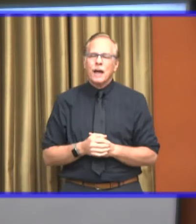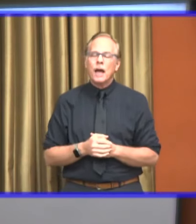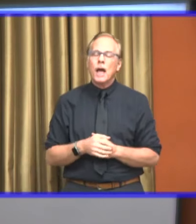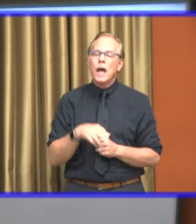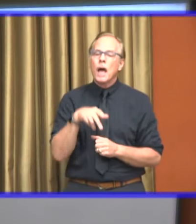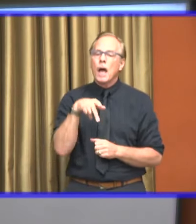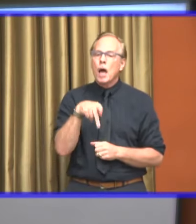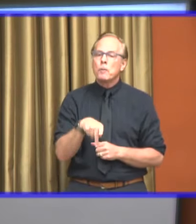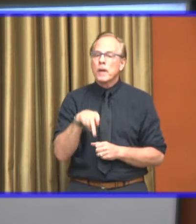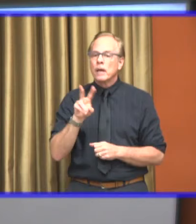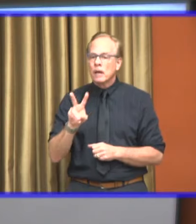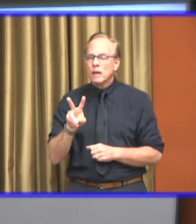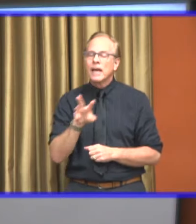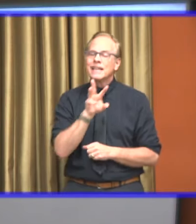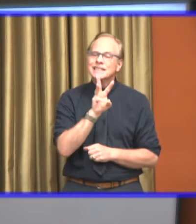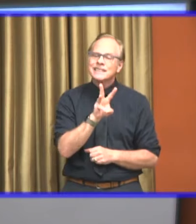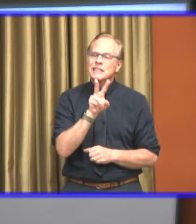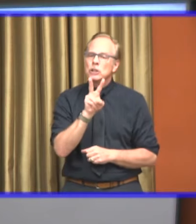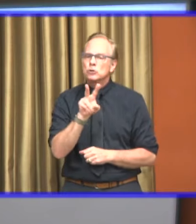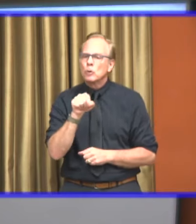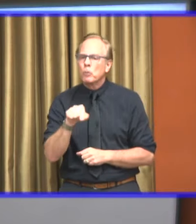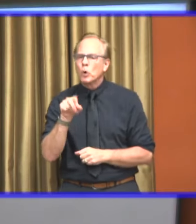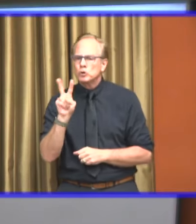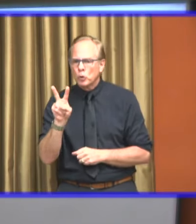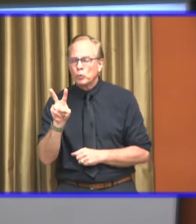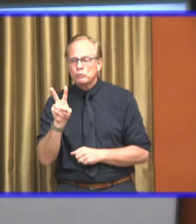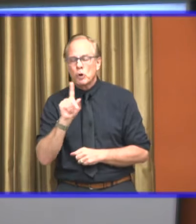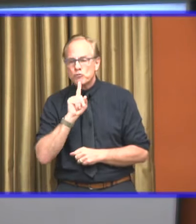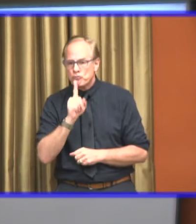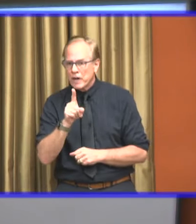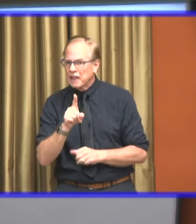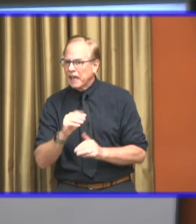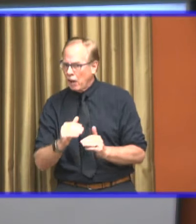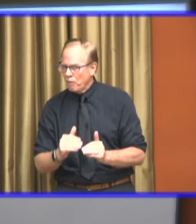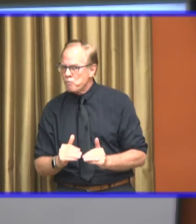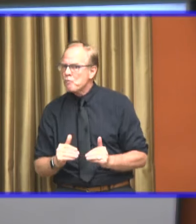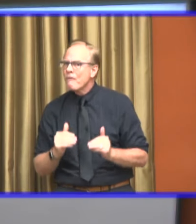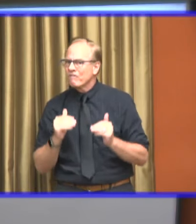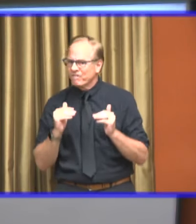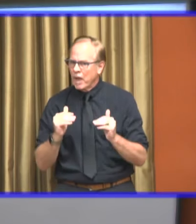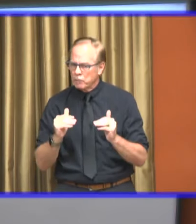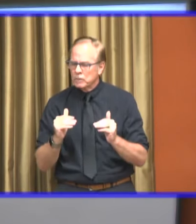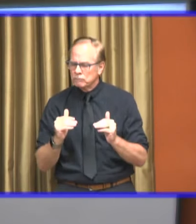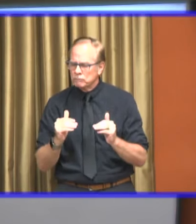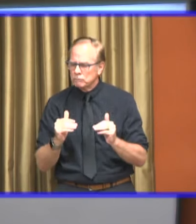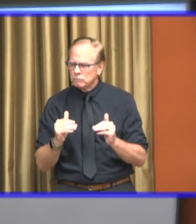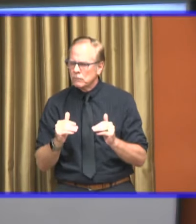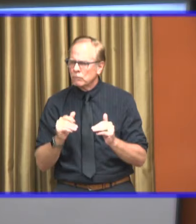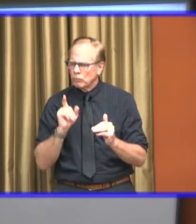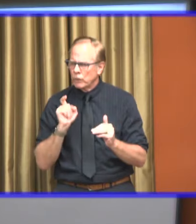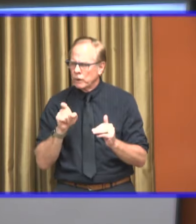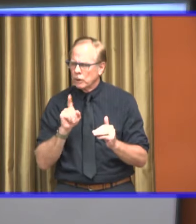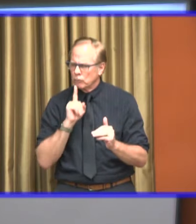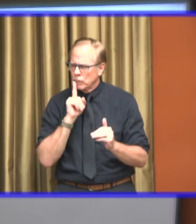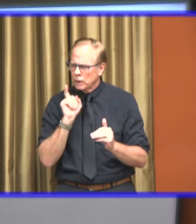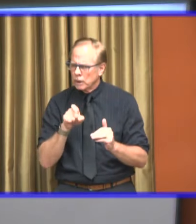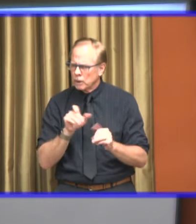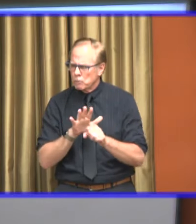is at 62.2, and they've really moved up. So we need to put the pressure on Prescott.